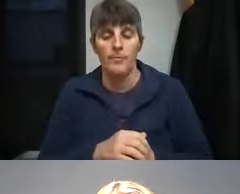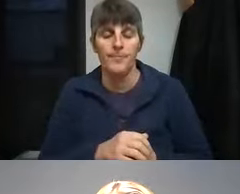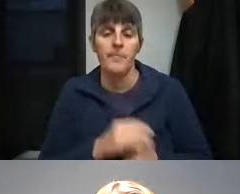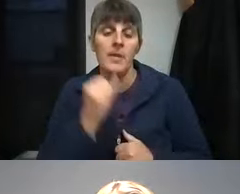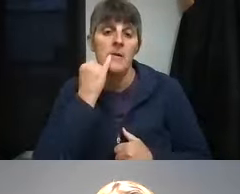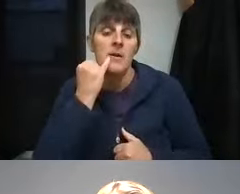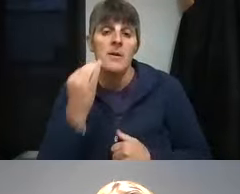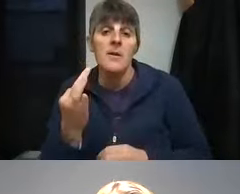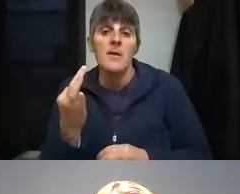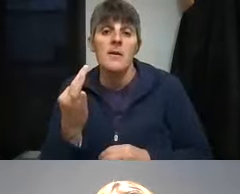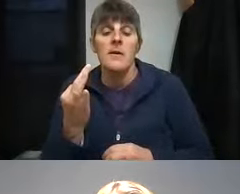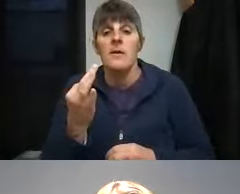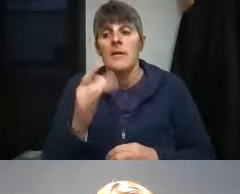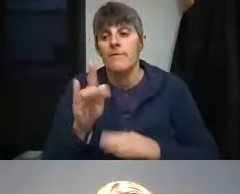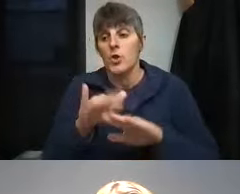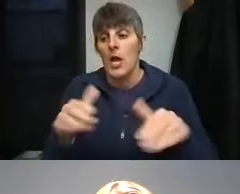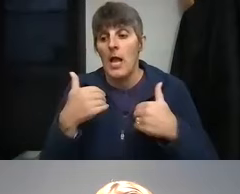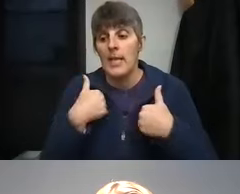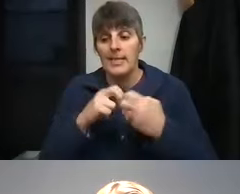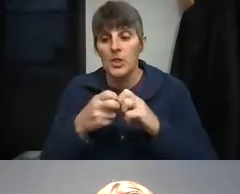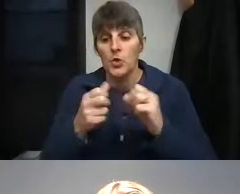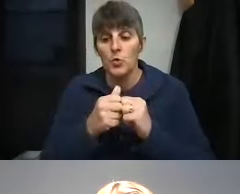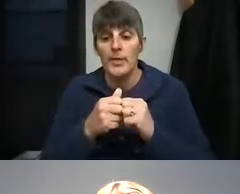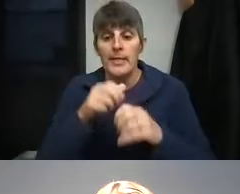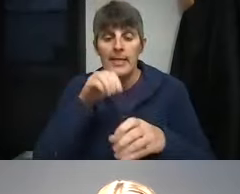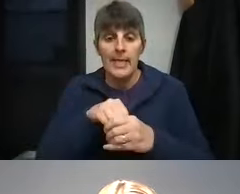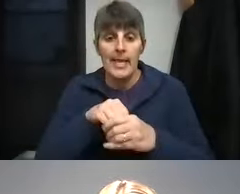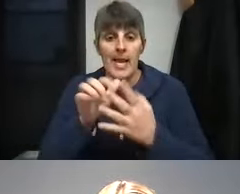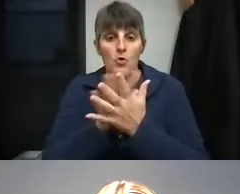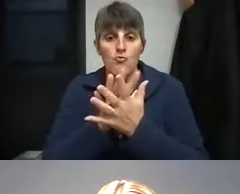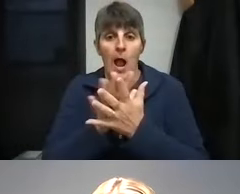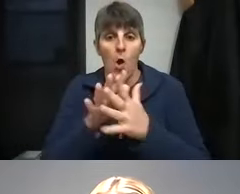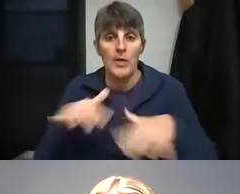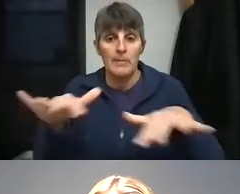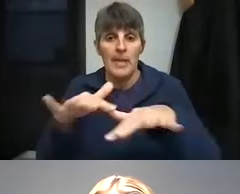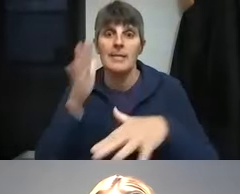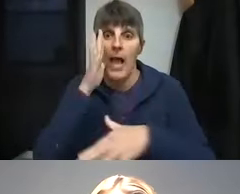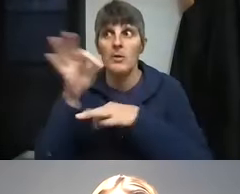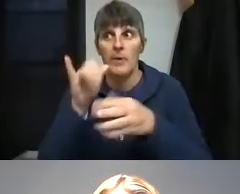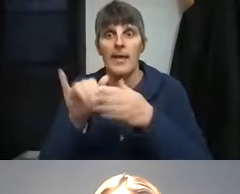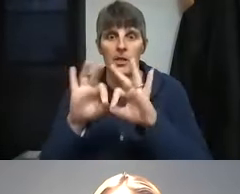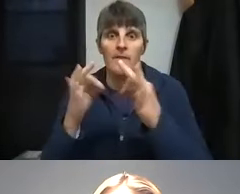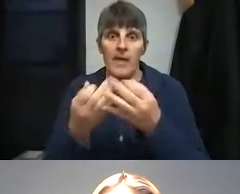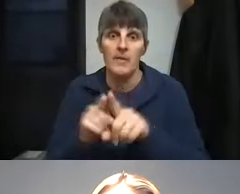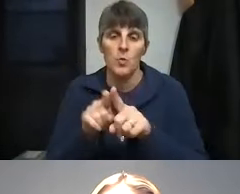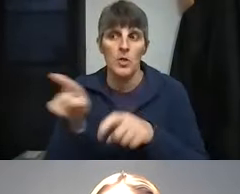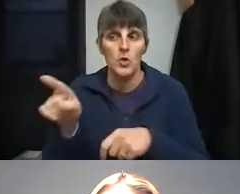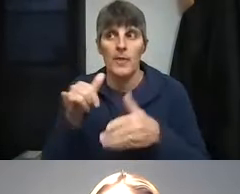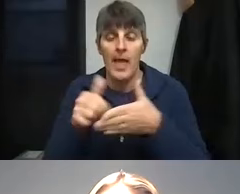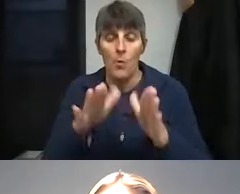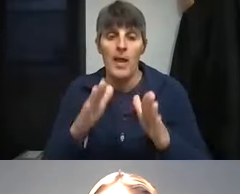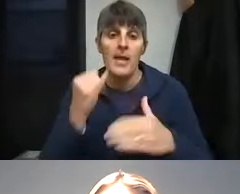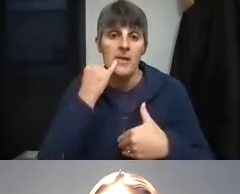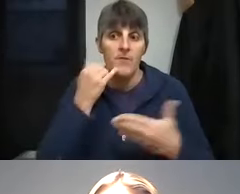If your child has issues with being in a crowded place, I would explain that to the family as well. So then that way, when you're